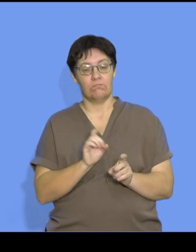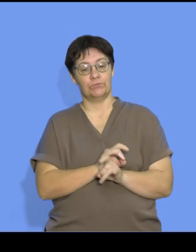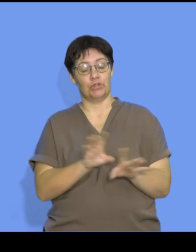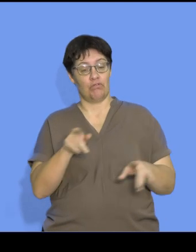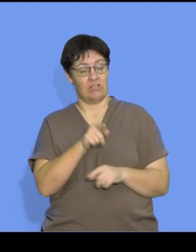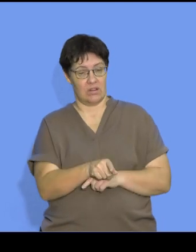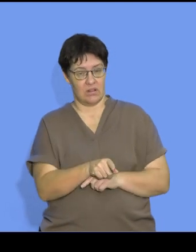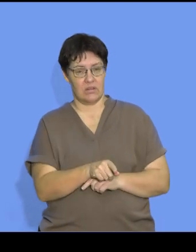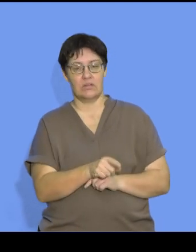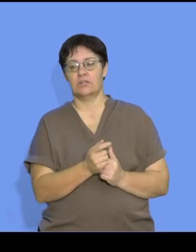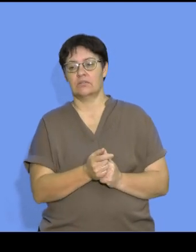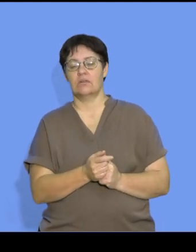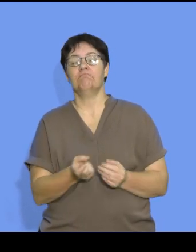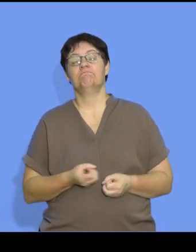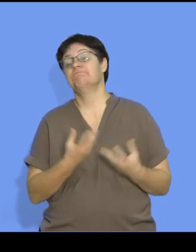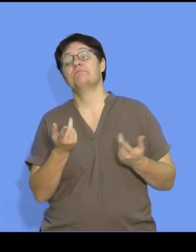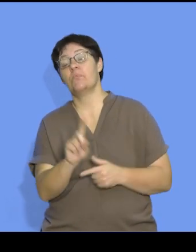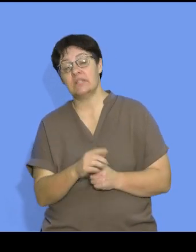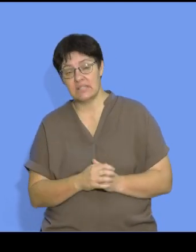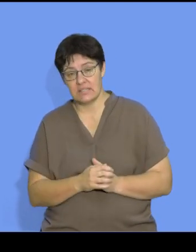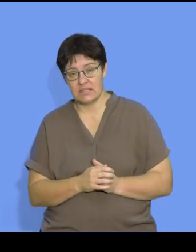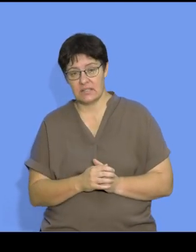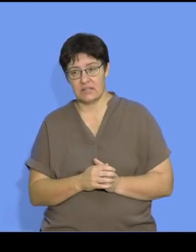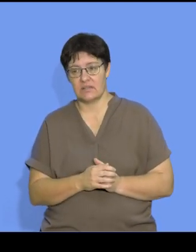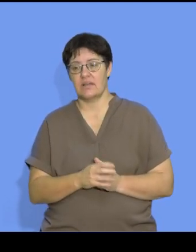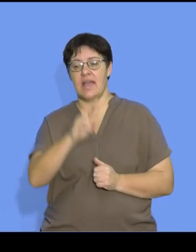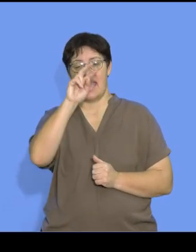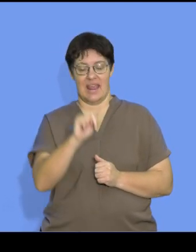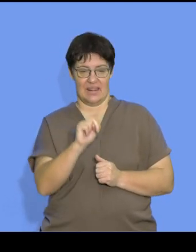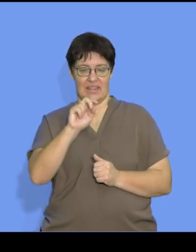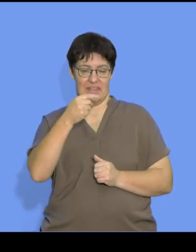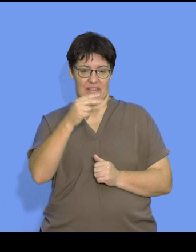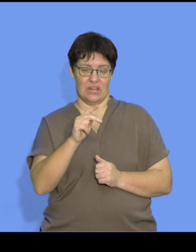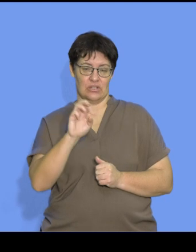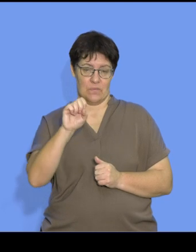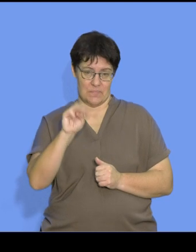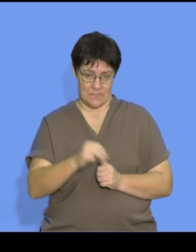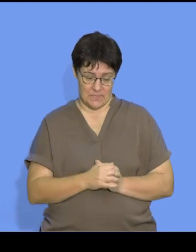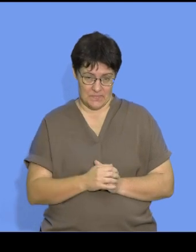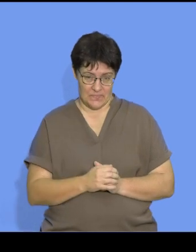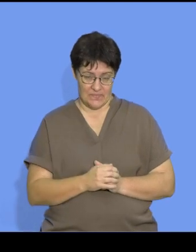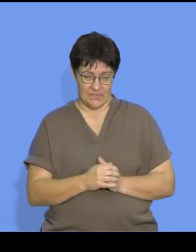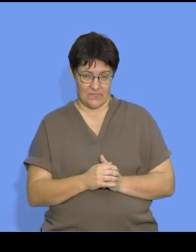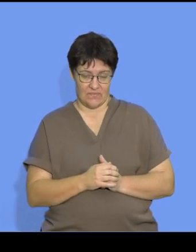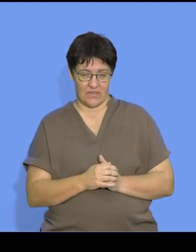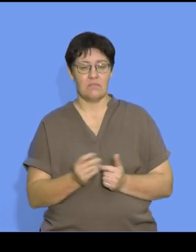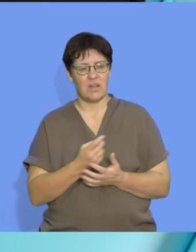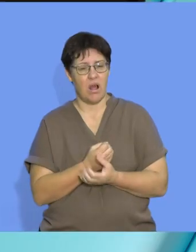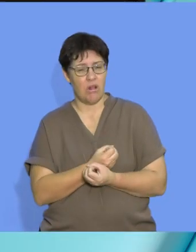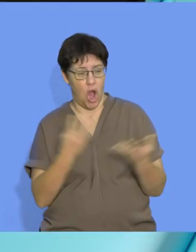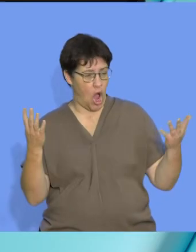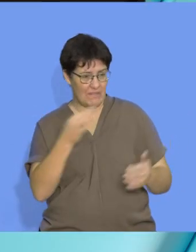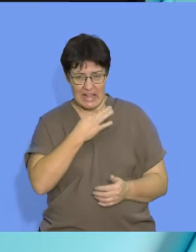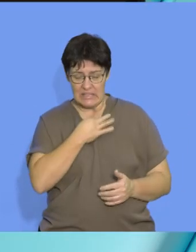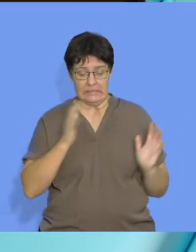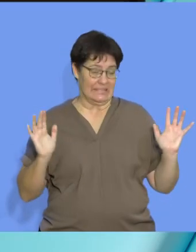is essentially expressed as the nth term. If that's sounding like a lot of English, I'm going